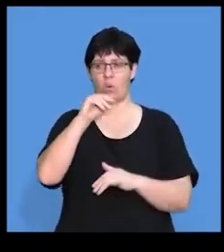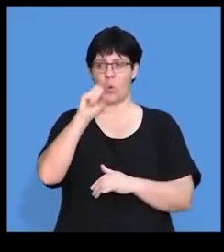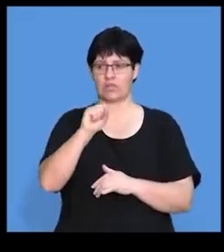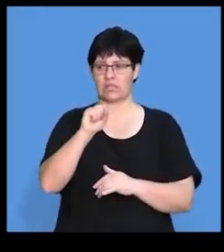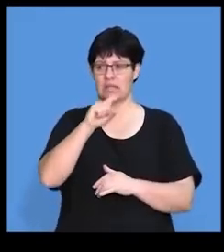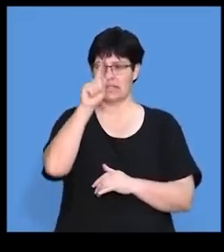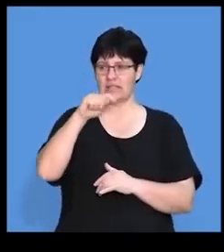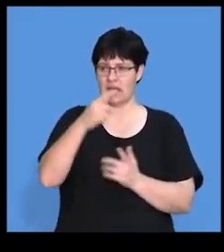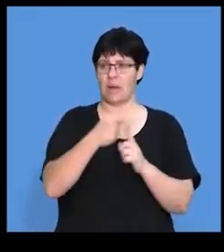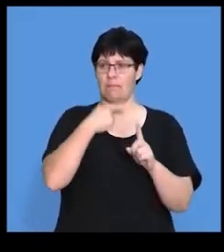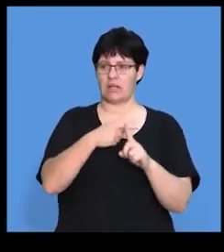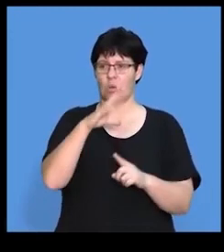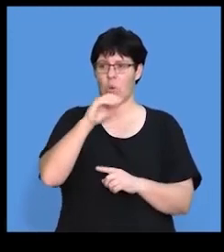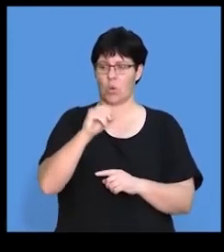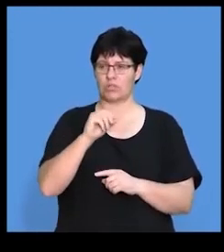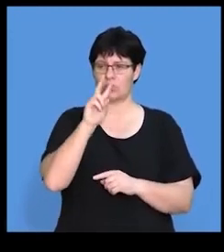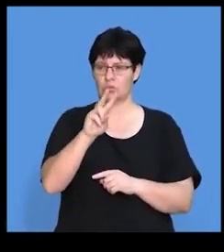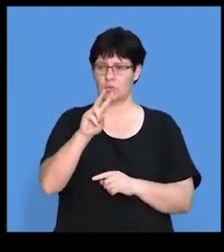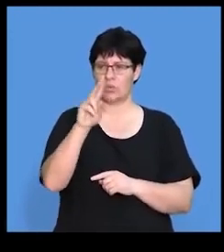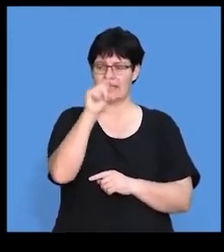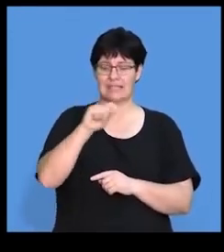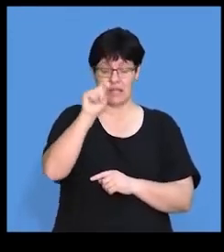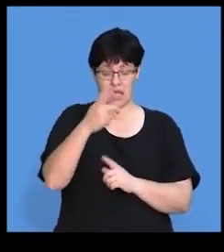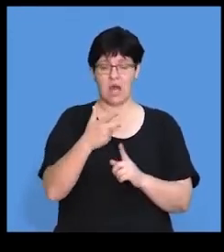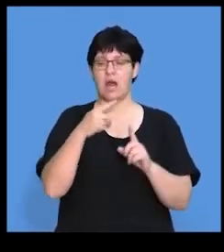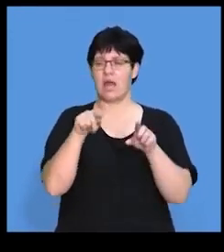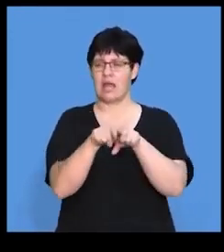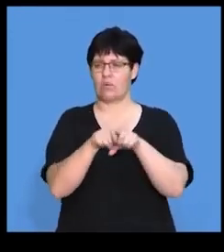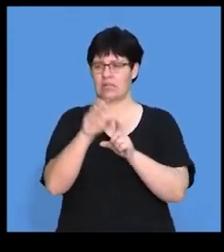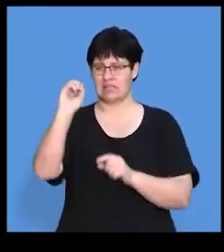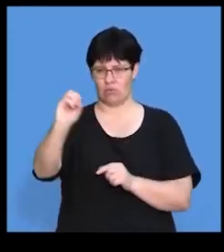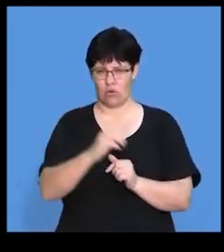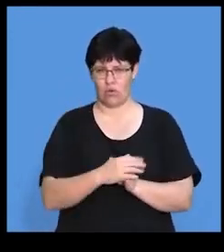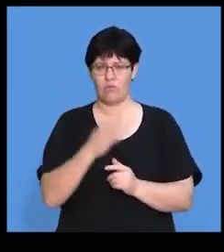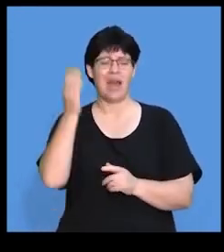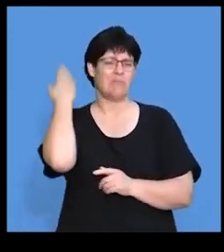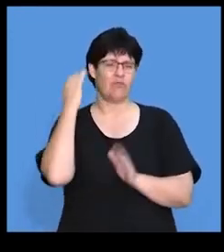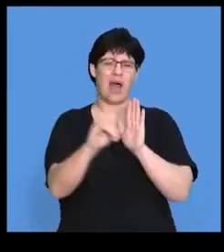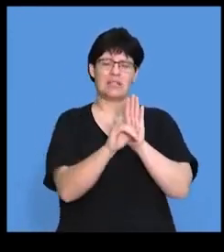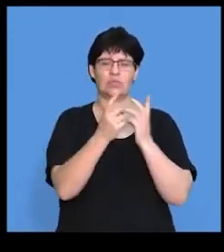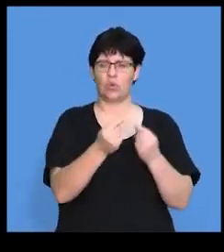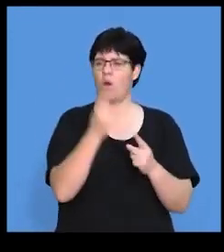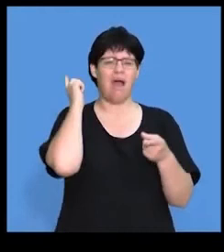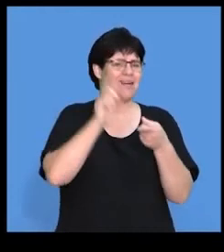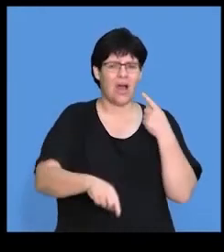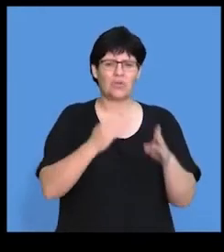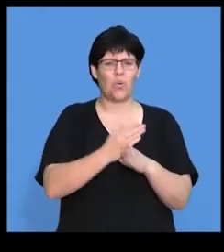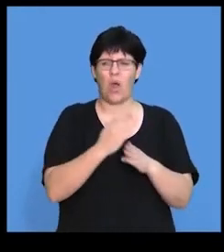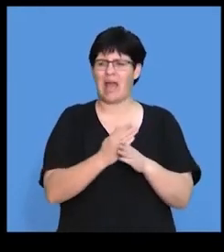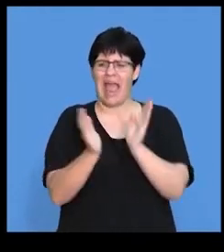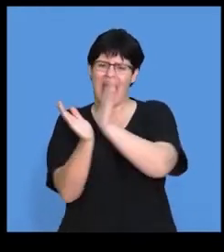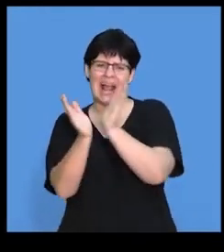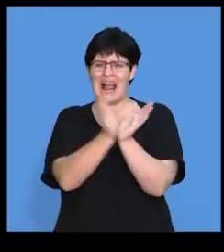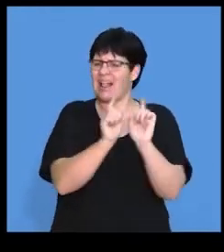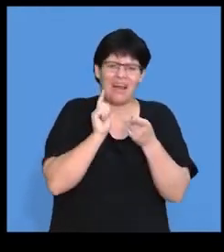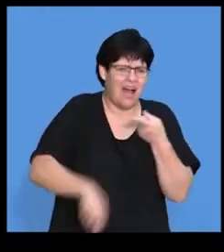cos theta plus cos of 2 theta is equal to 0. Now, as I mentioned in the last question when we were doing the identity, I can't work with